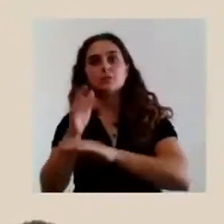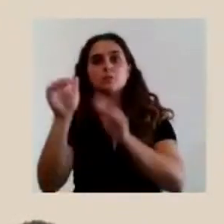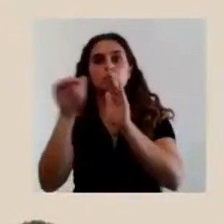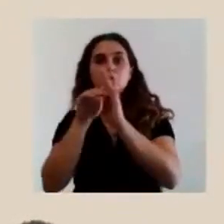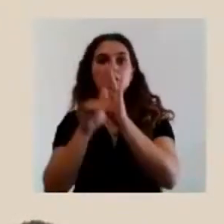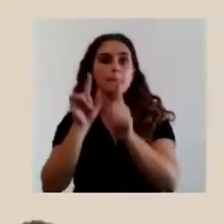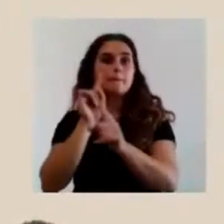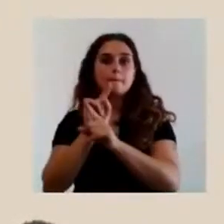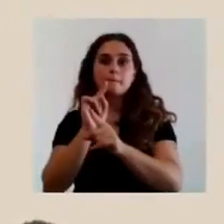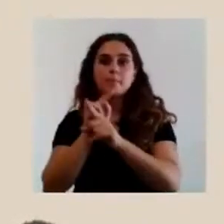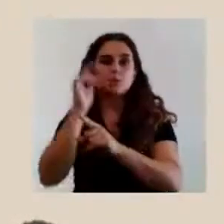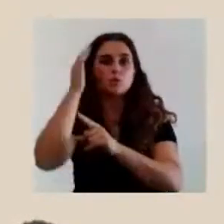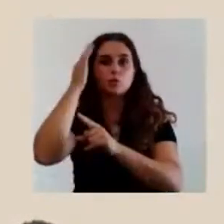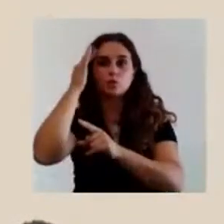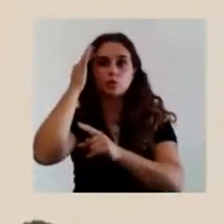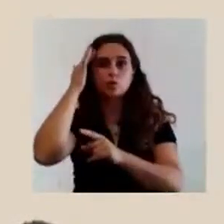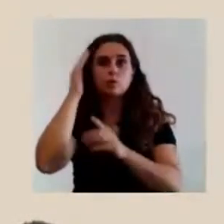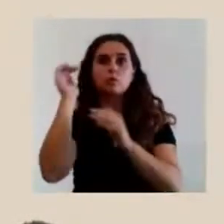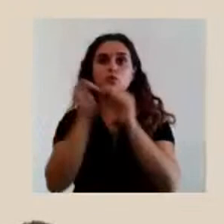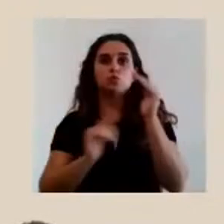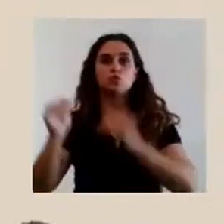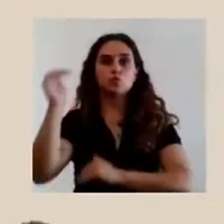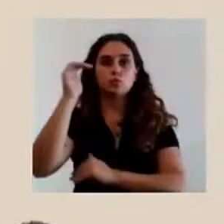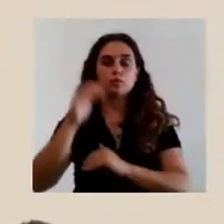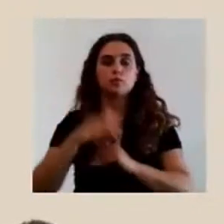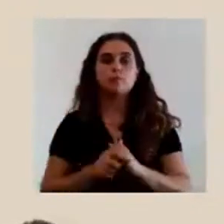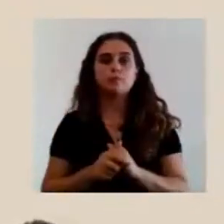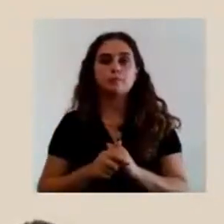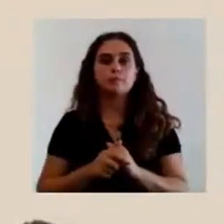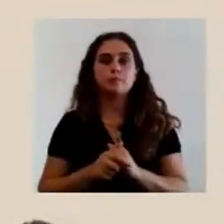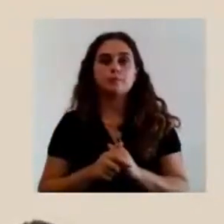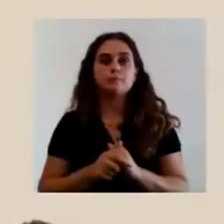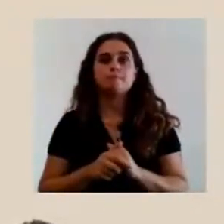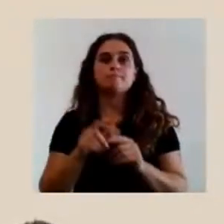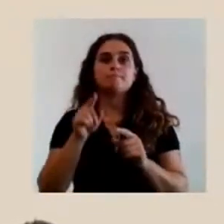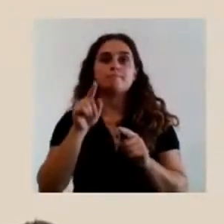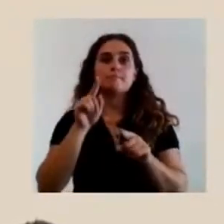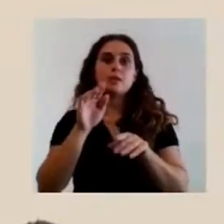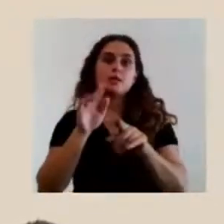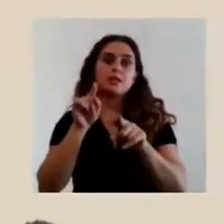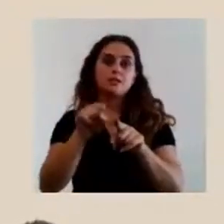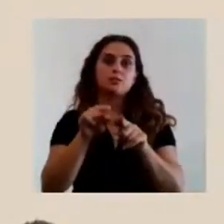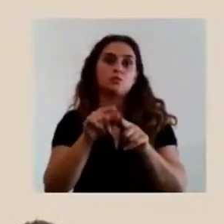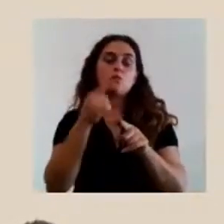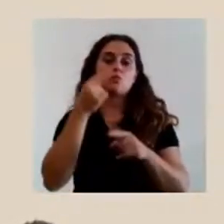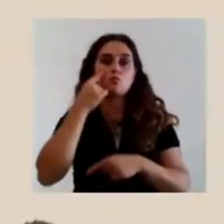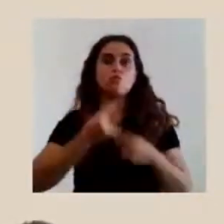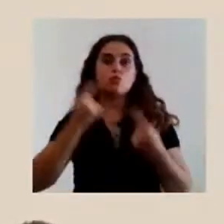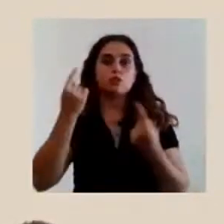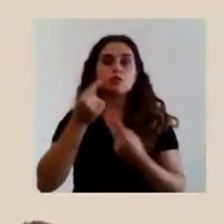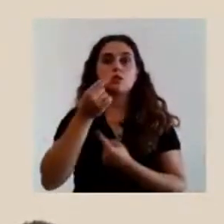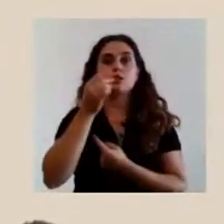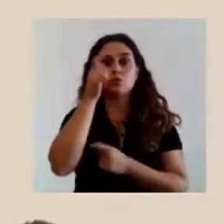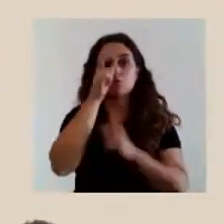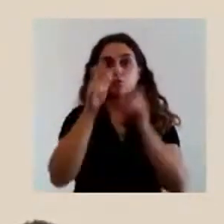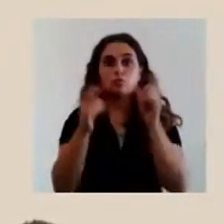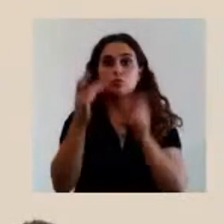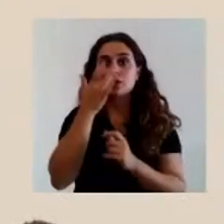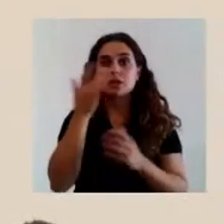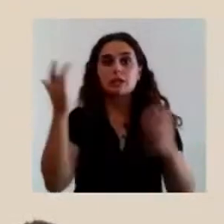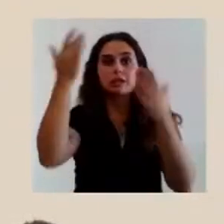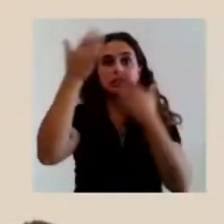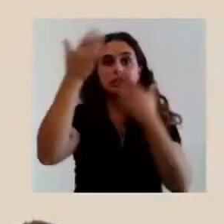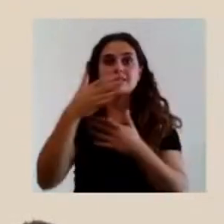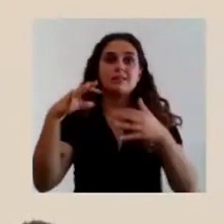a higher number of active chronic illnesses. Note, the purple curve representing Black individuals is always above